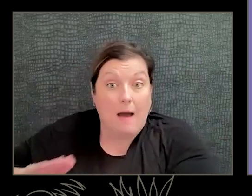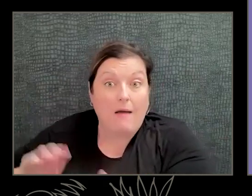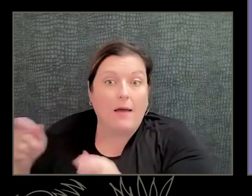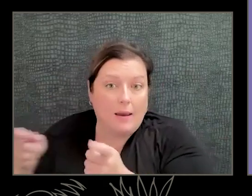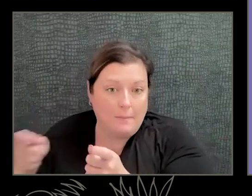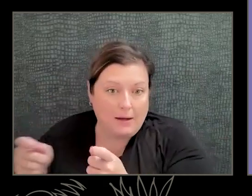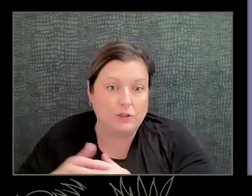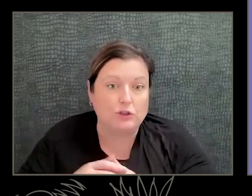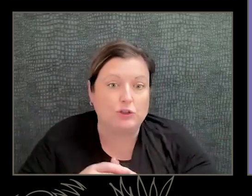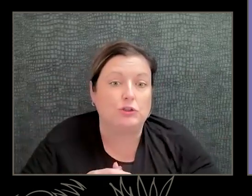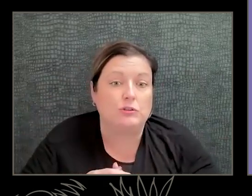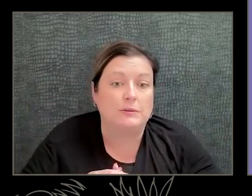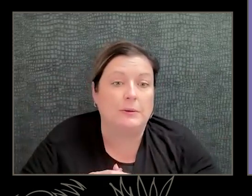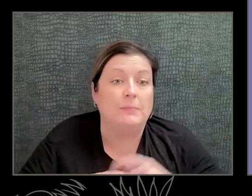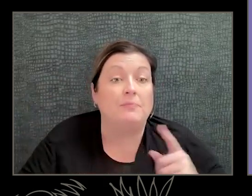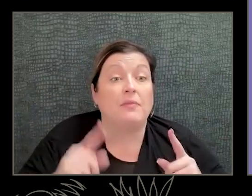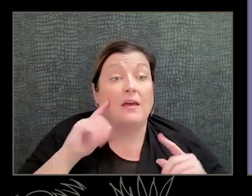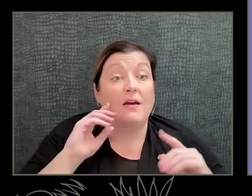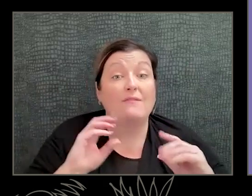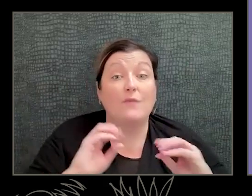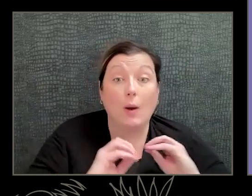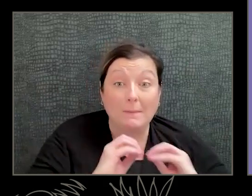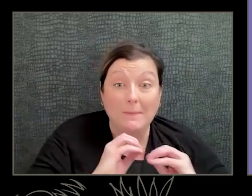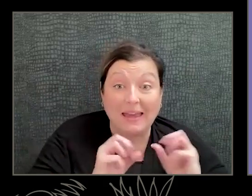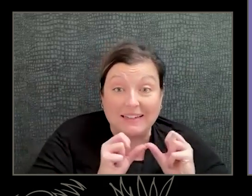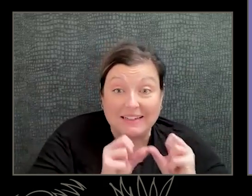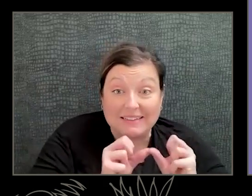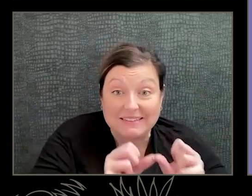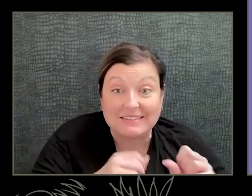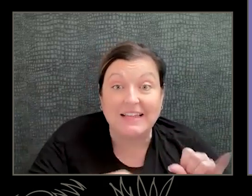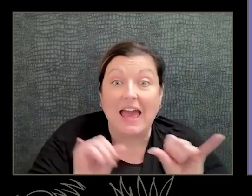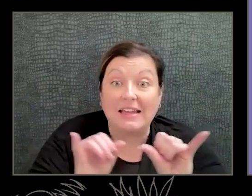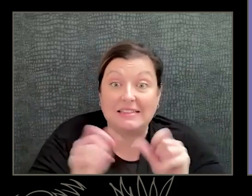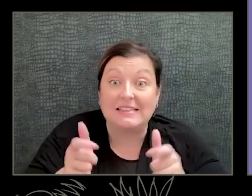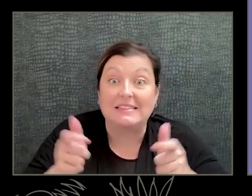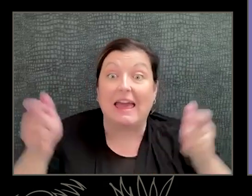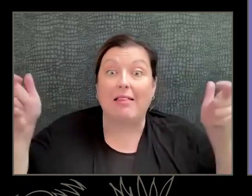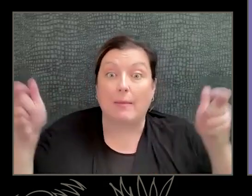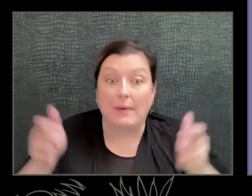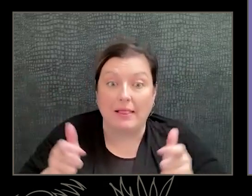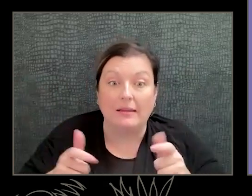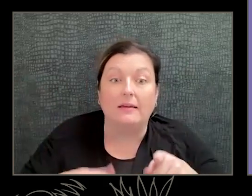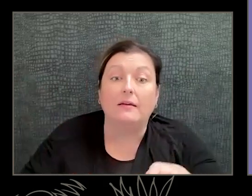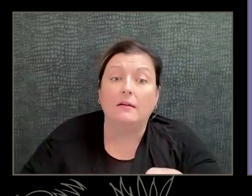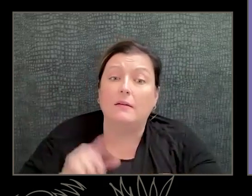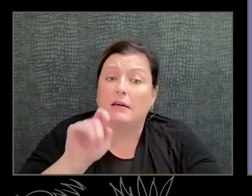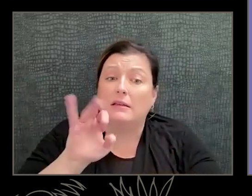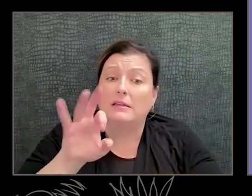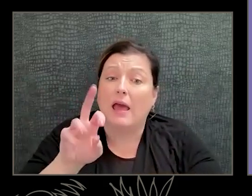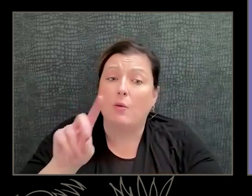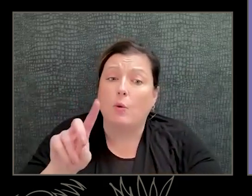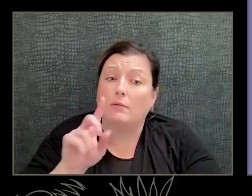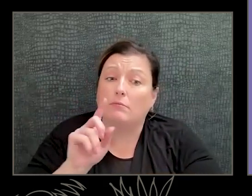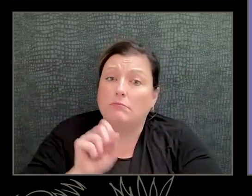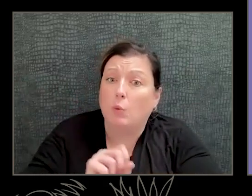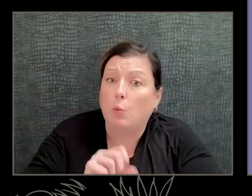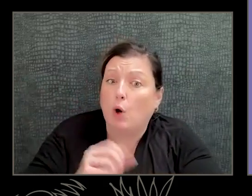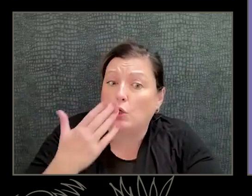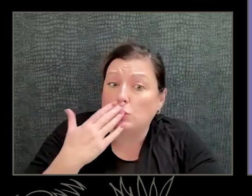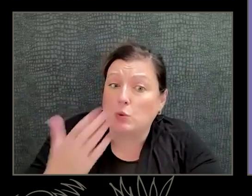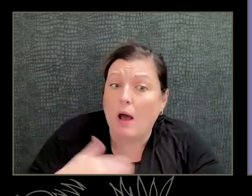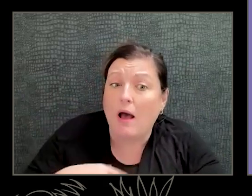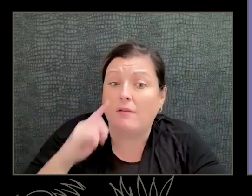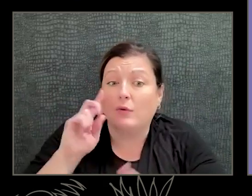for maintenance and scalability, Tailwind works really well for things like design systems, especially when, like I said, you pair it with